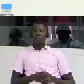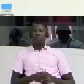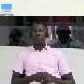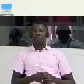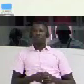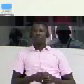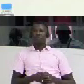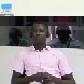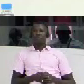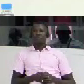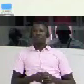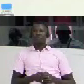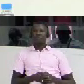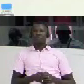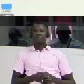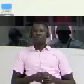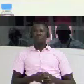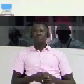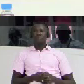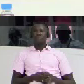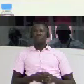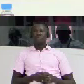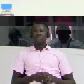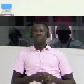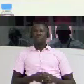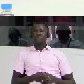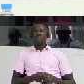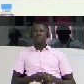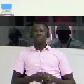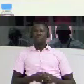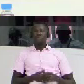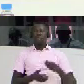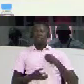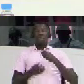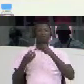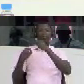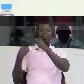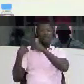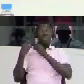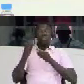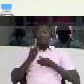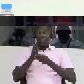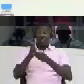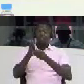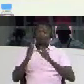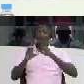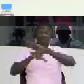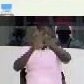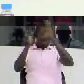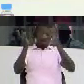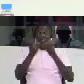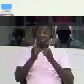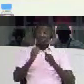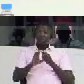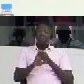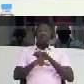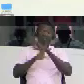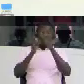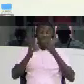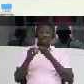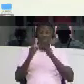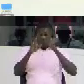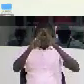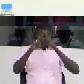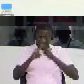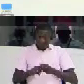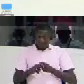All the disciplinary force in the Gambia Police Force. My head. The role is to take charge of all